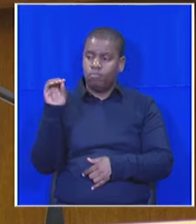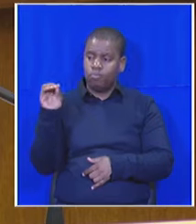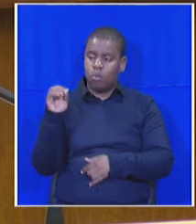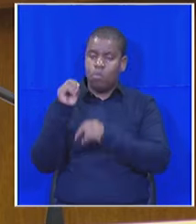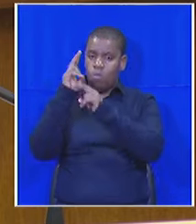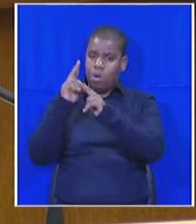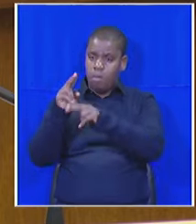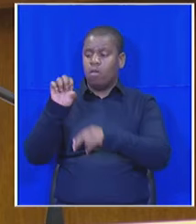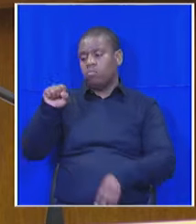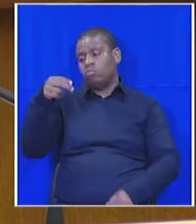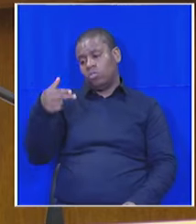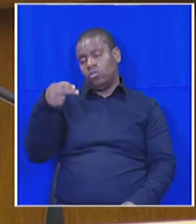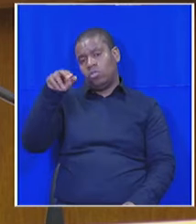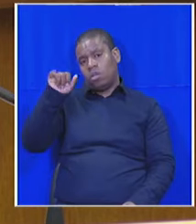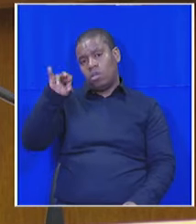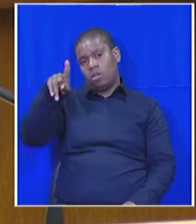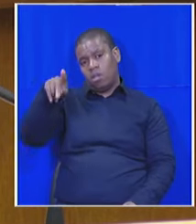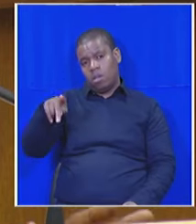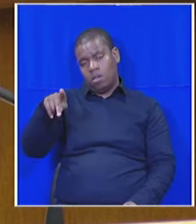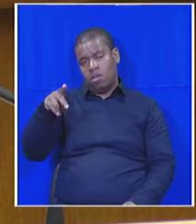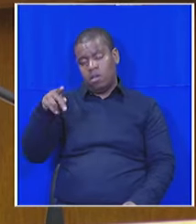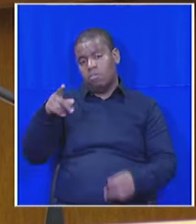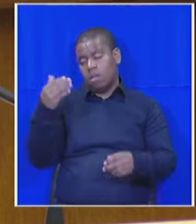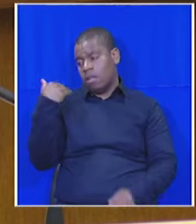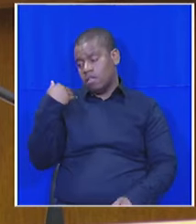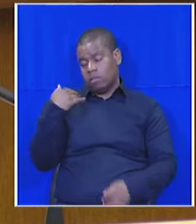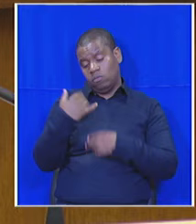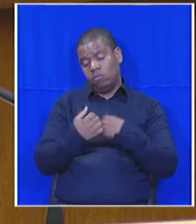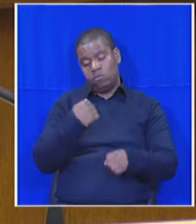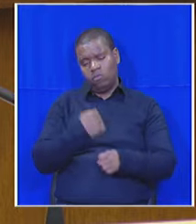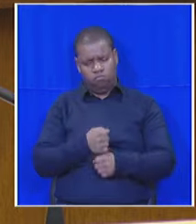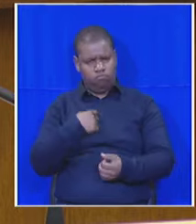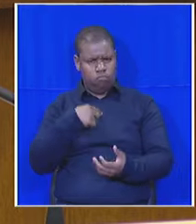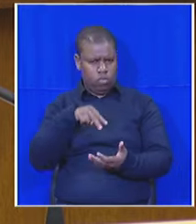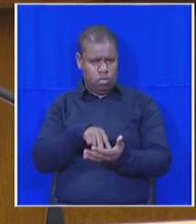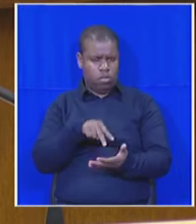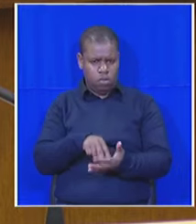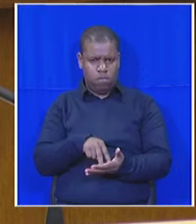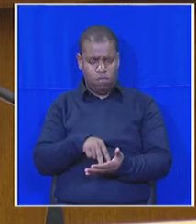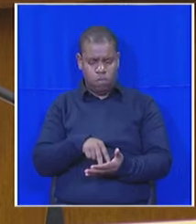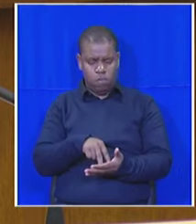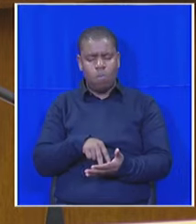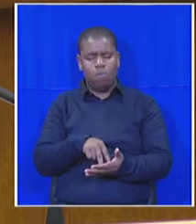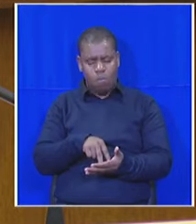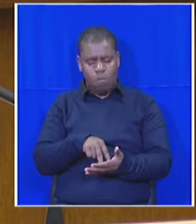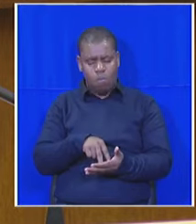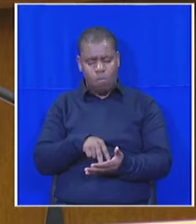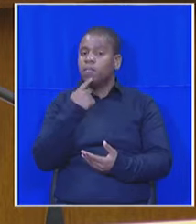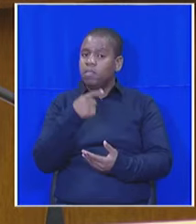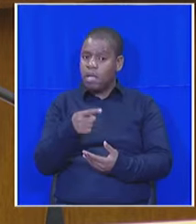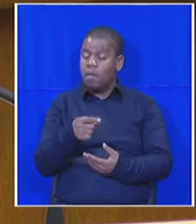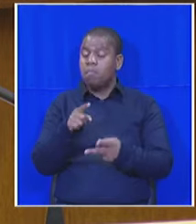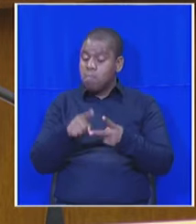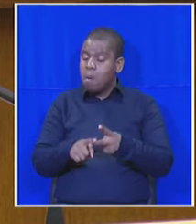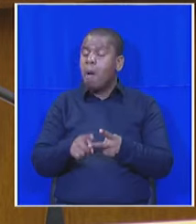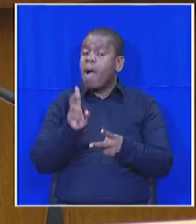Honorable Shaik has spoke about. Last year, I stood here and I said, I again say,